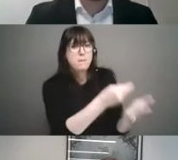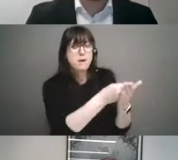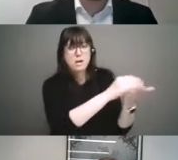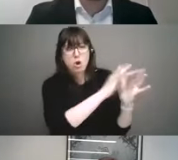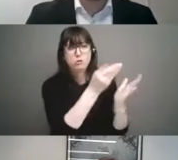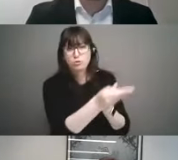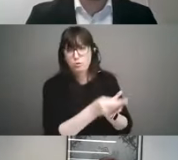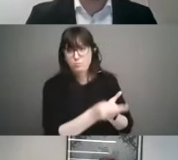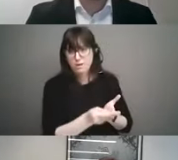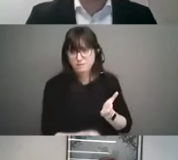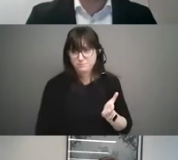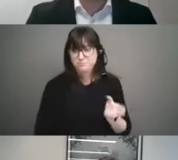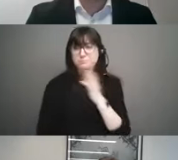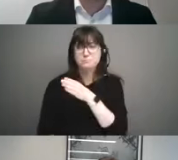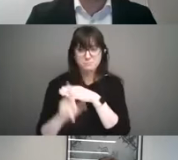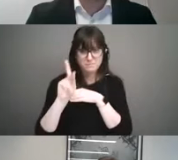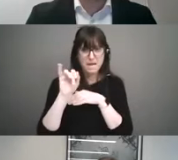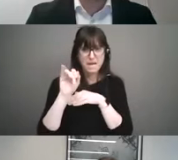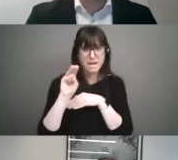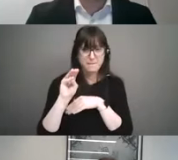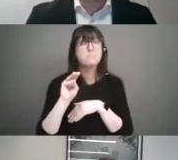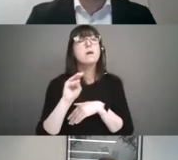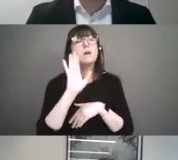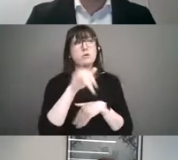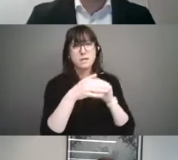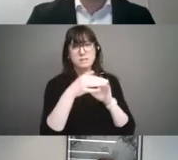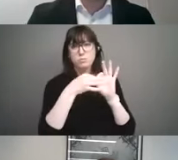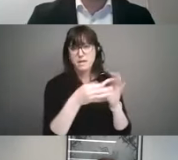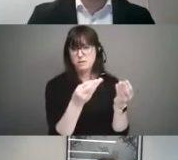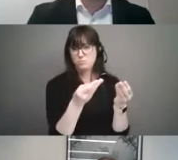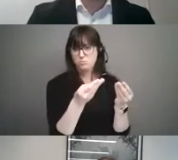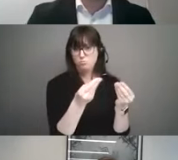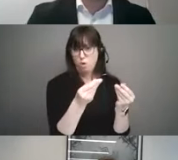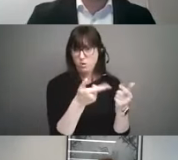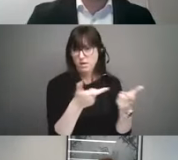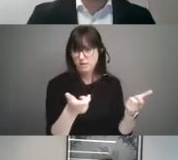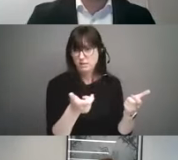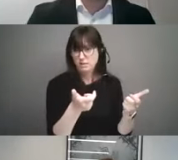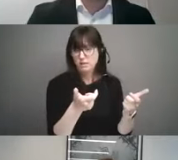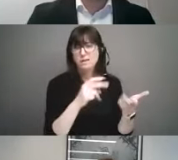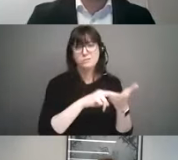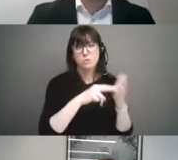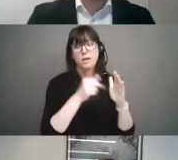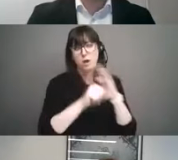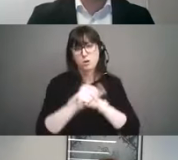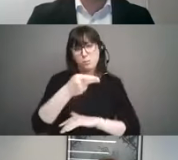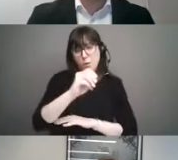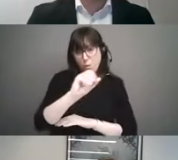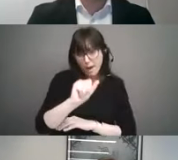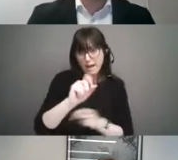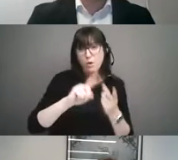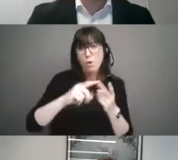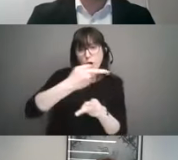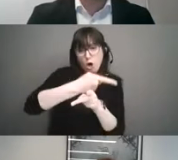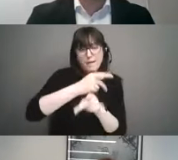So this is a situation with respect to property management. So it would only fall to an attorney or a guardian if there is one.